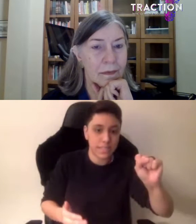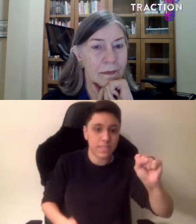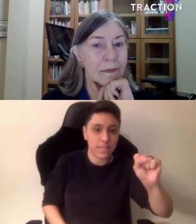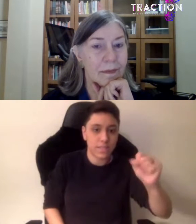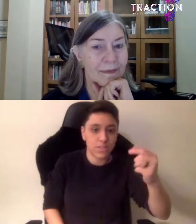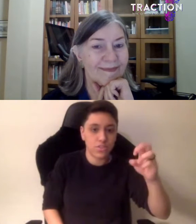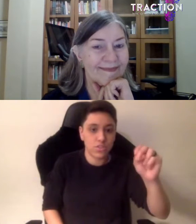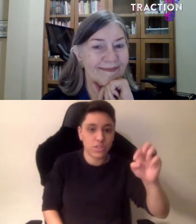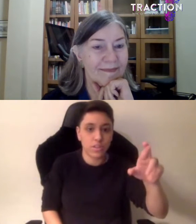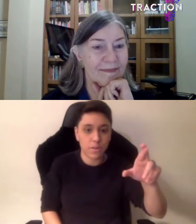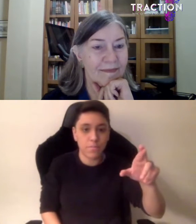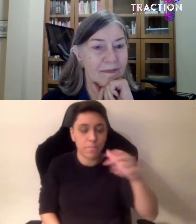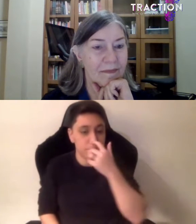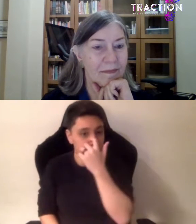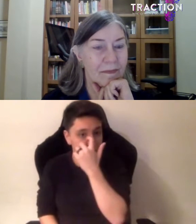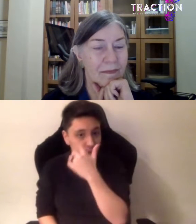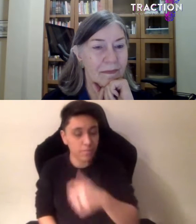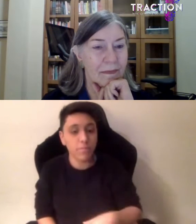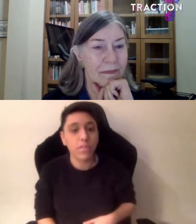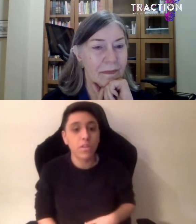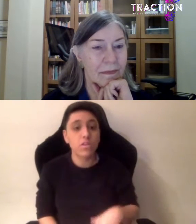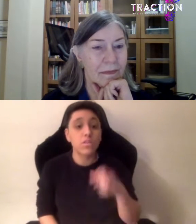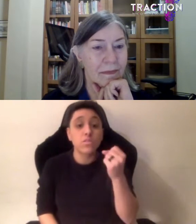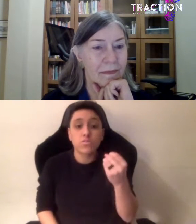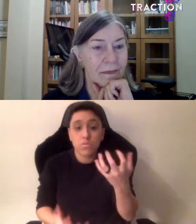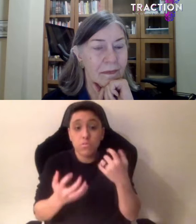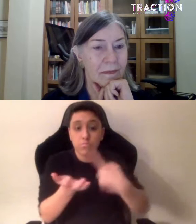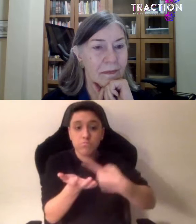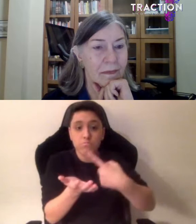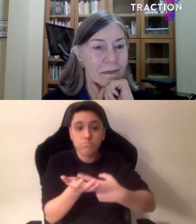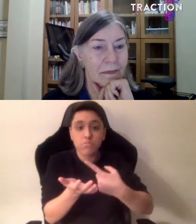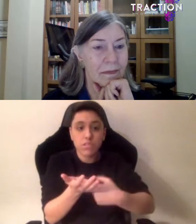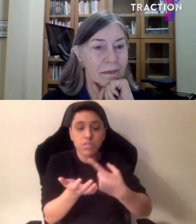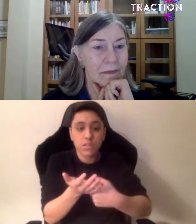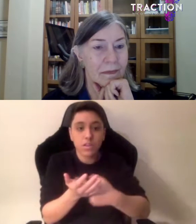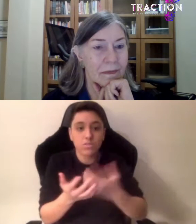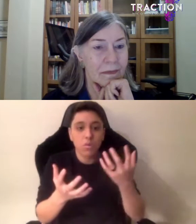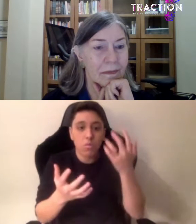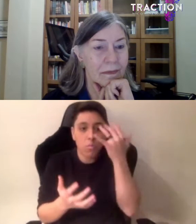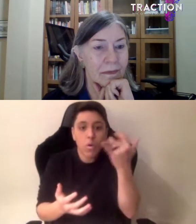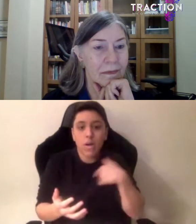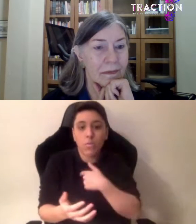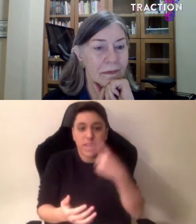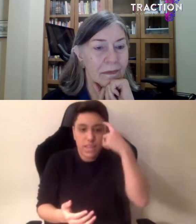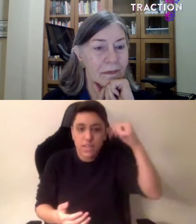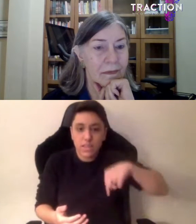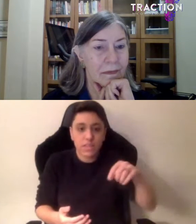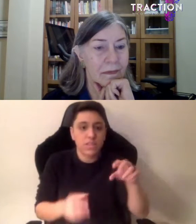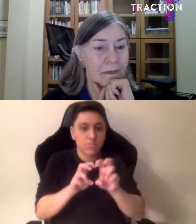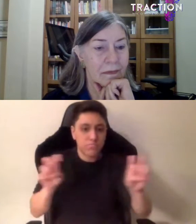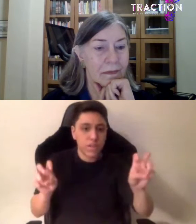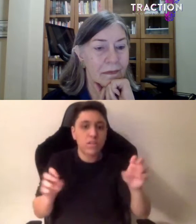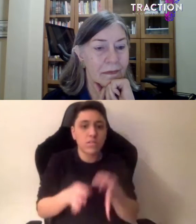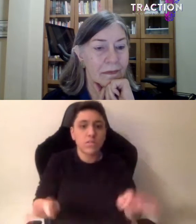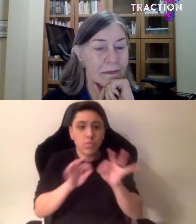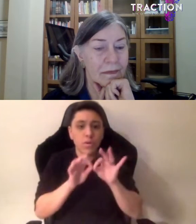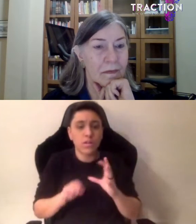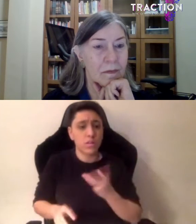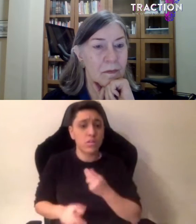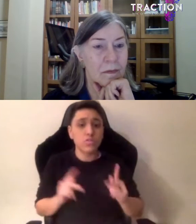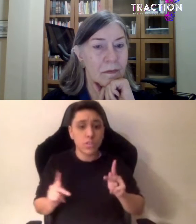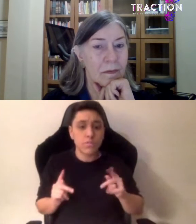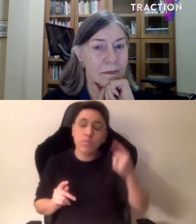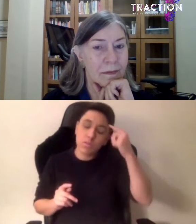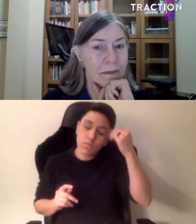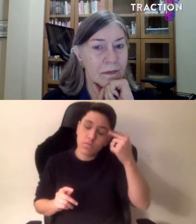So to get started, let's talk a little bit about why we felt this forum was important. As trans folks, we're very aware that the healthcare